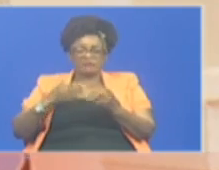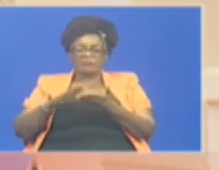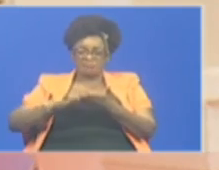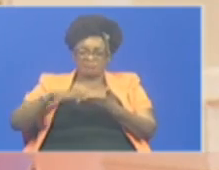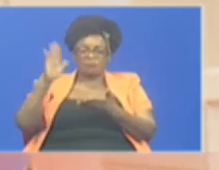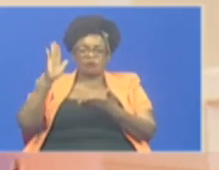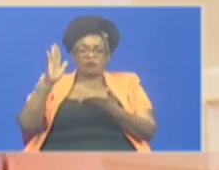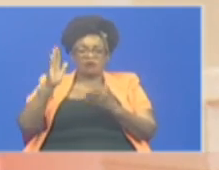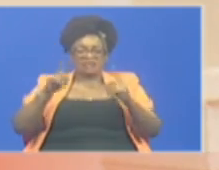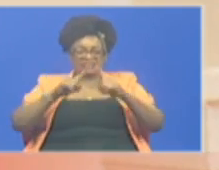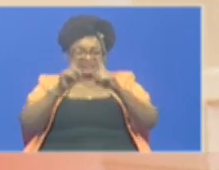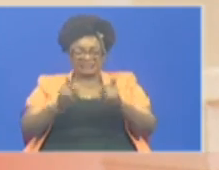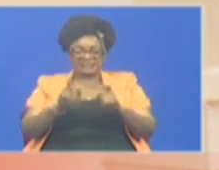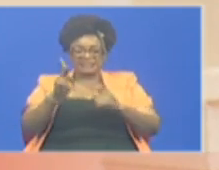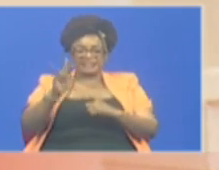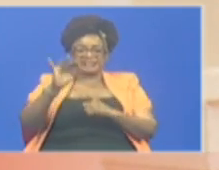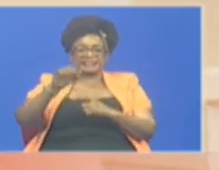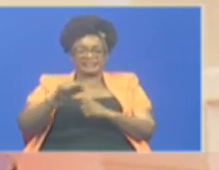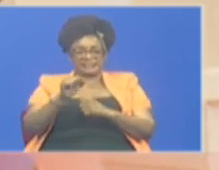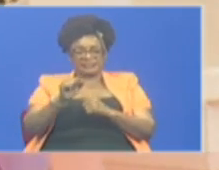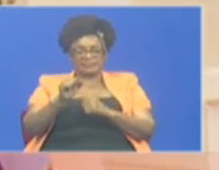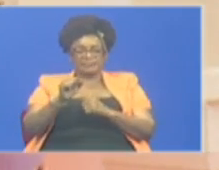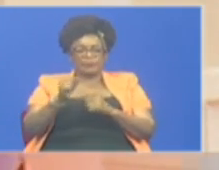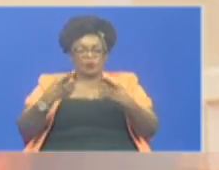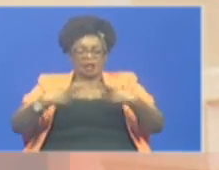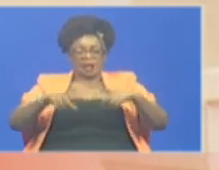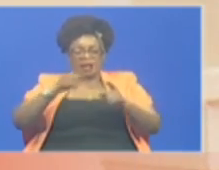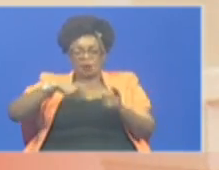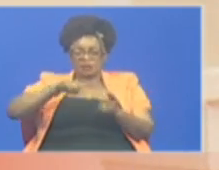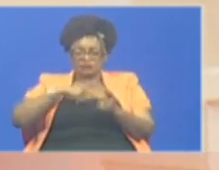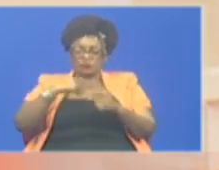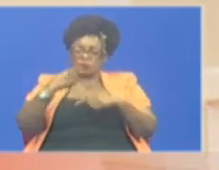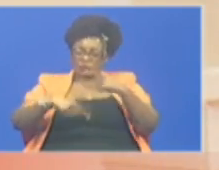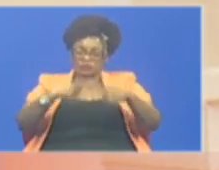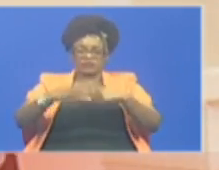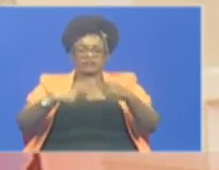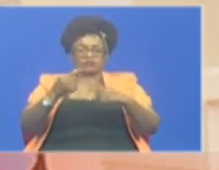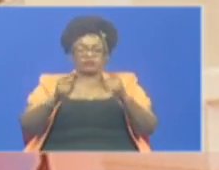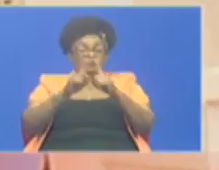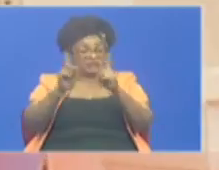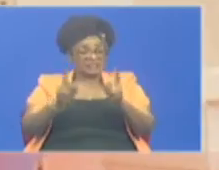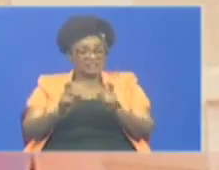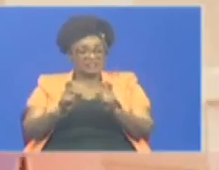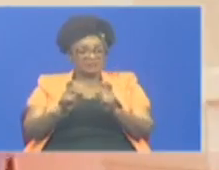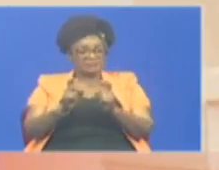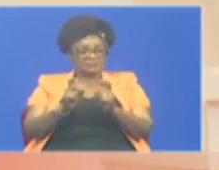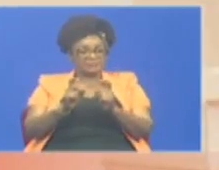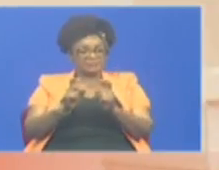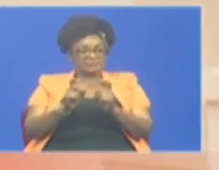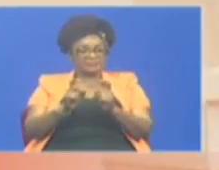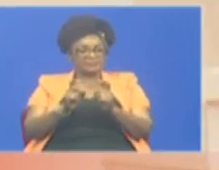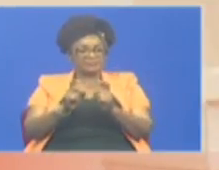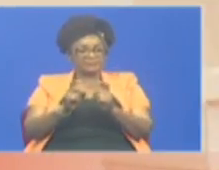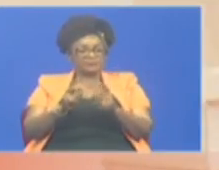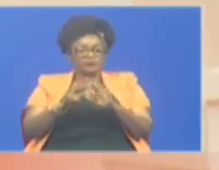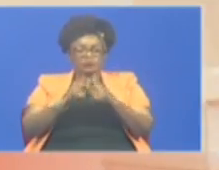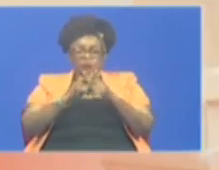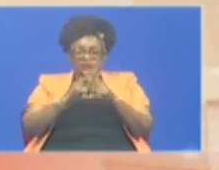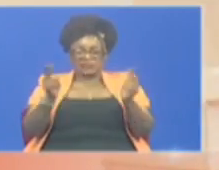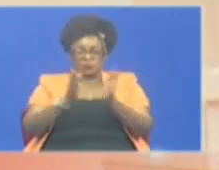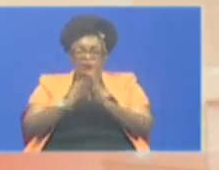reagents that will allow us to upscale our testing capacity, starting with targeted